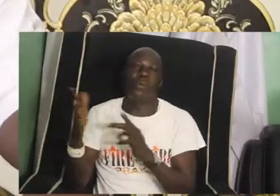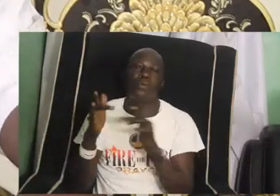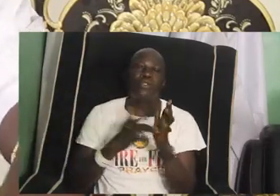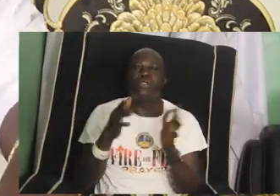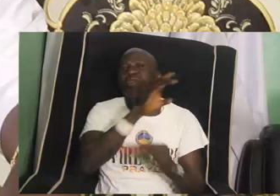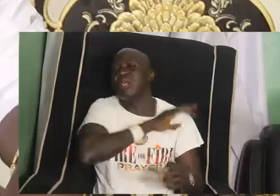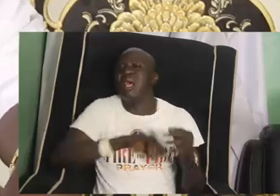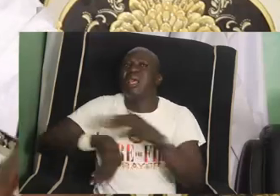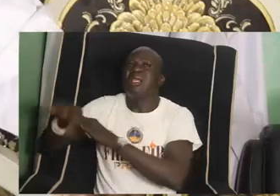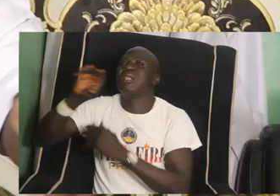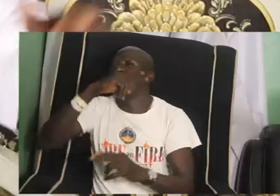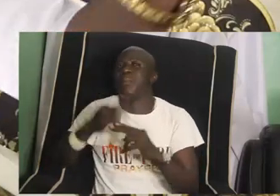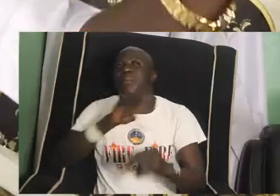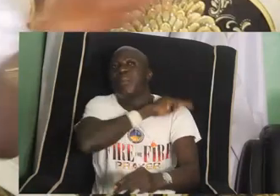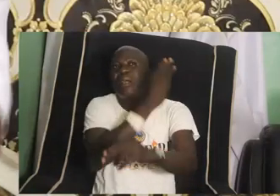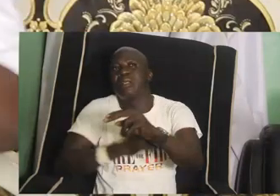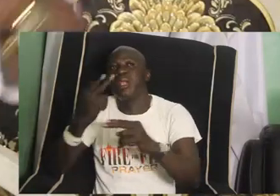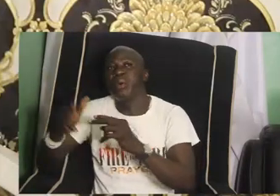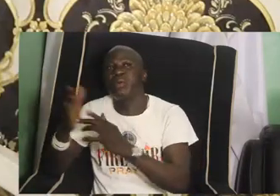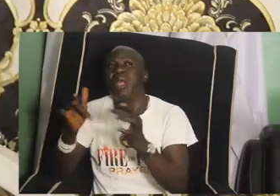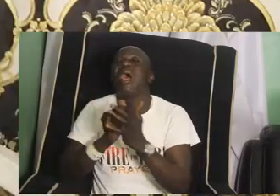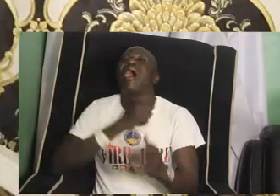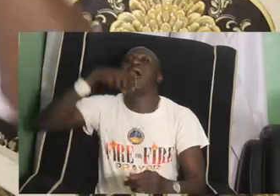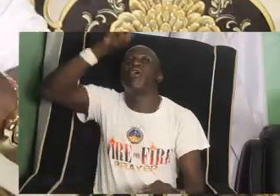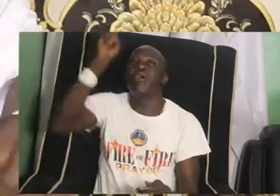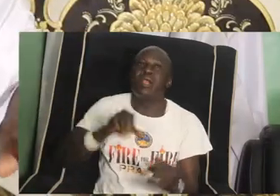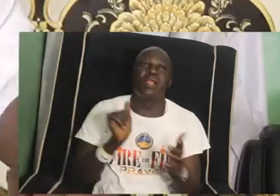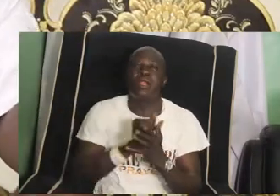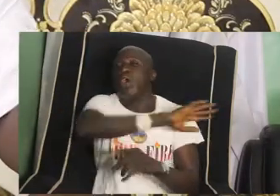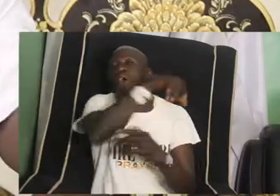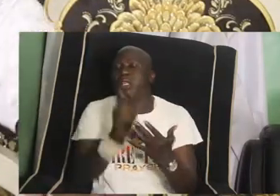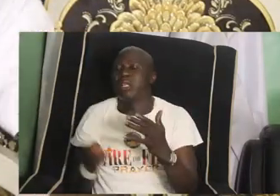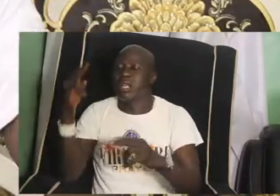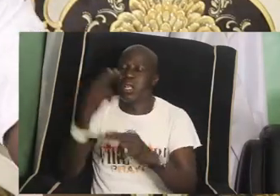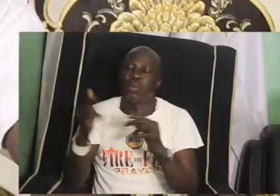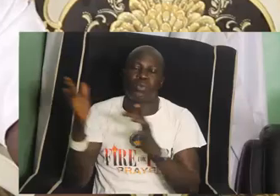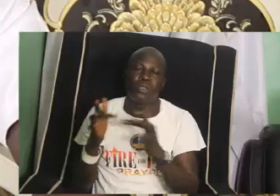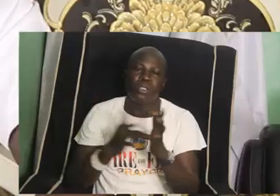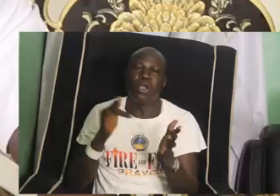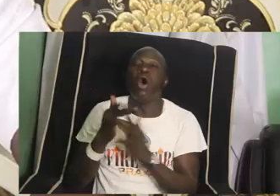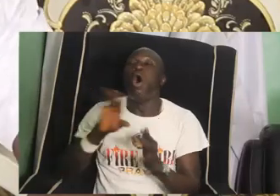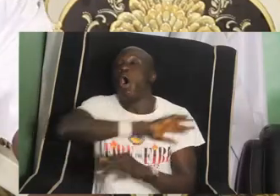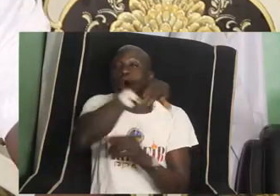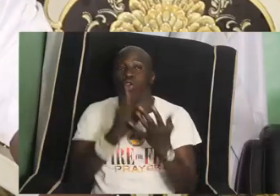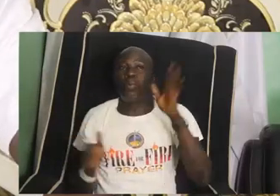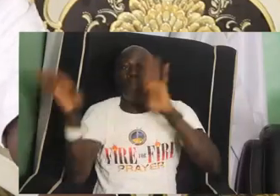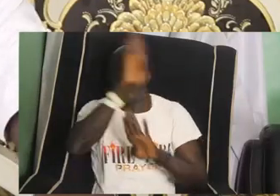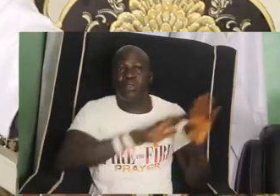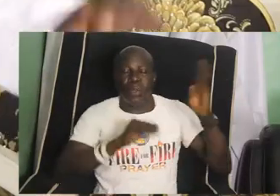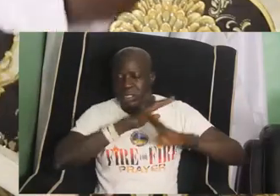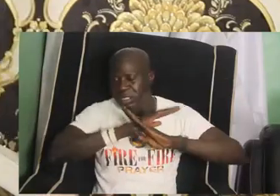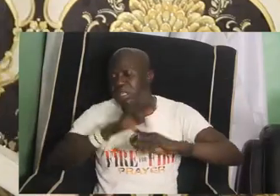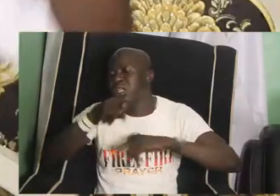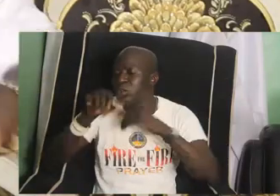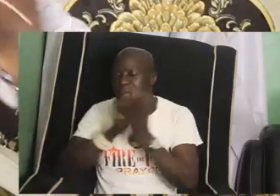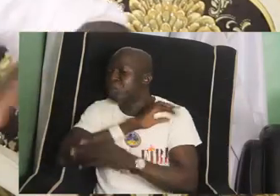Mẹ́sà Gbígbóná. Mi kò ní ẹ̀bà. Mo bá ní àṣẹ. Ní orúkọ Jésù. Ogun tó dá ojú ọ́. Tí o